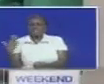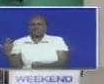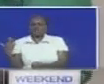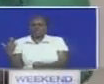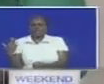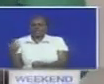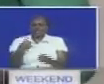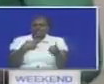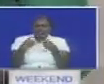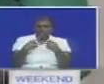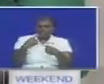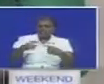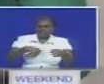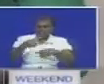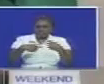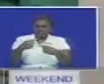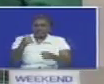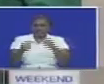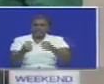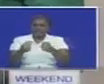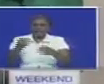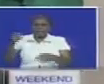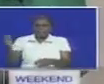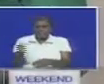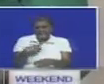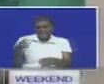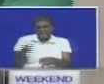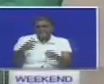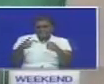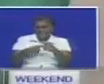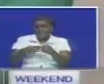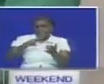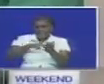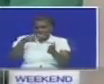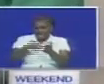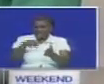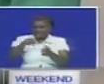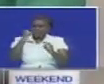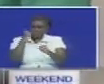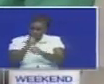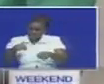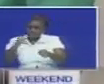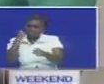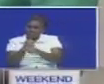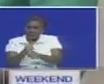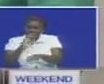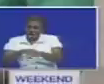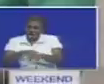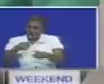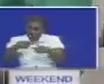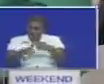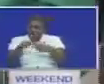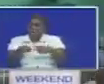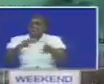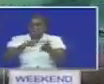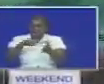this tuk-tuk has been running on biodiesel fuel for the past 6 months. So this means that the fact that it can work on this kind of engine, it means that it can